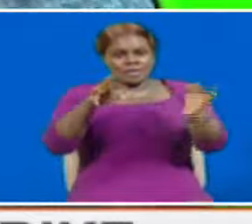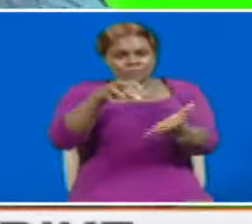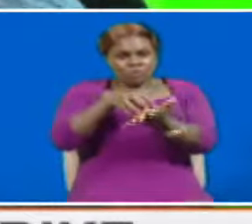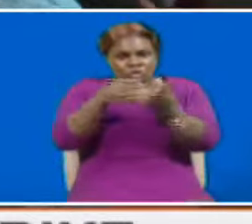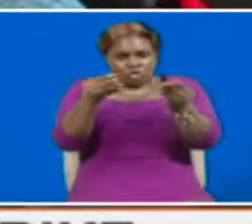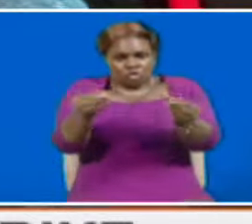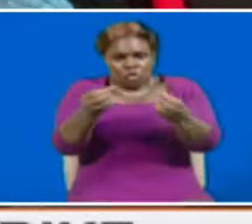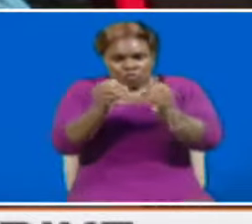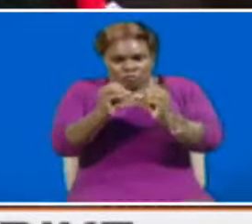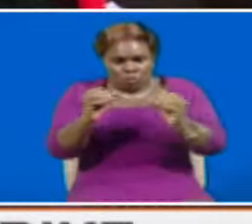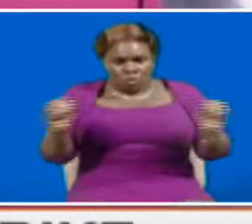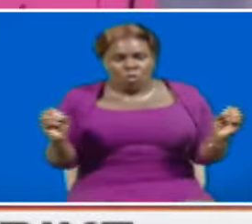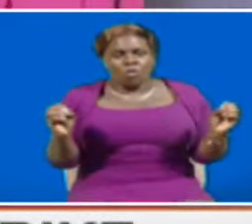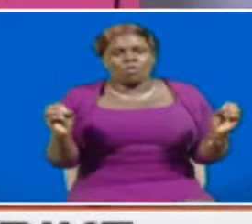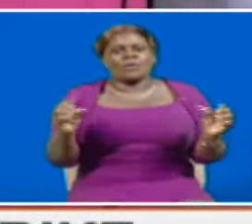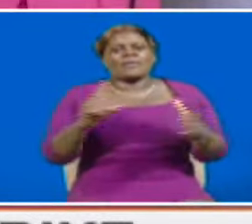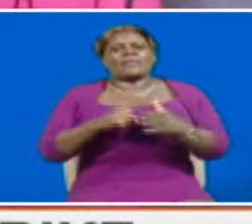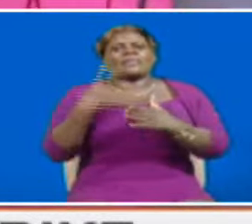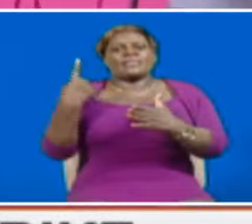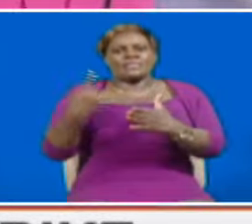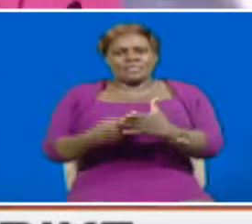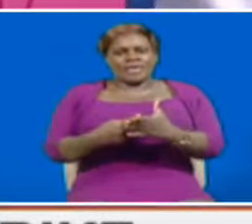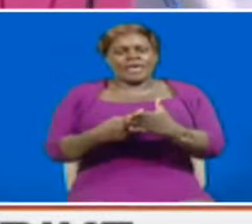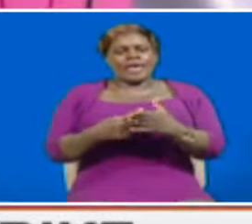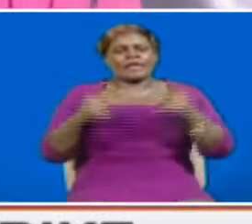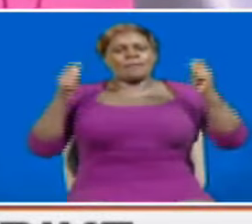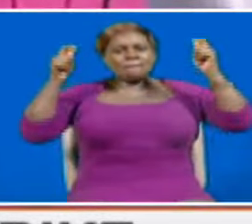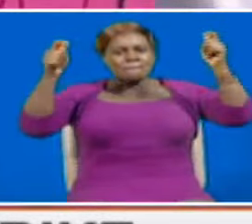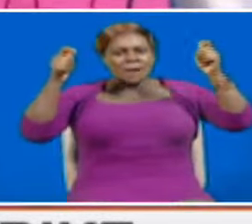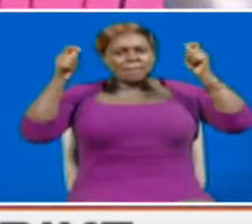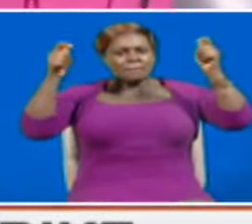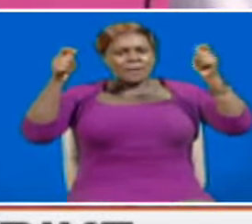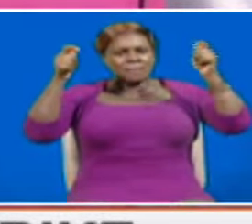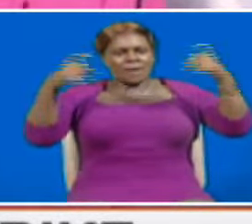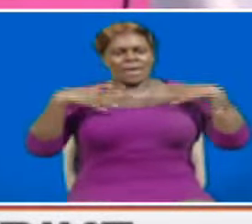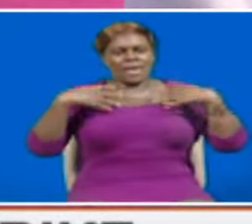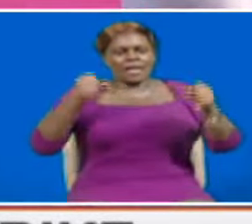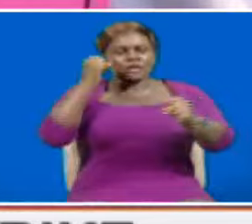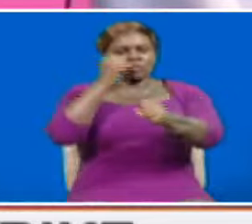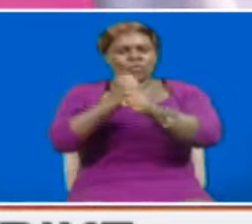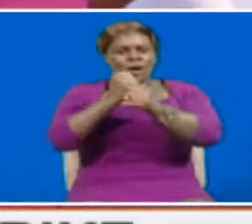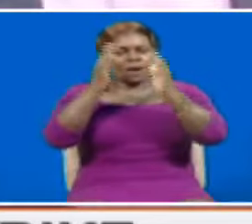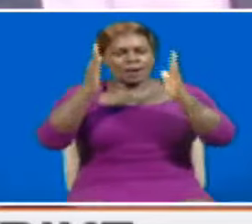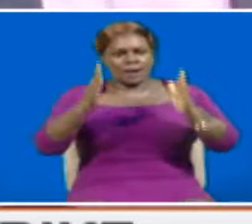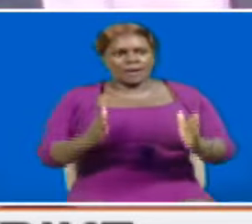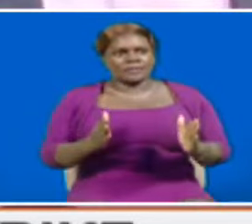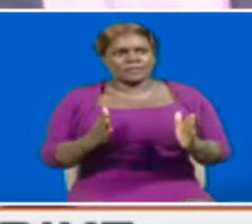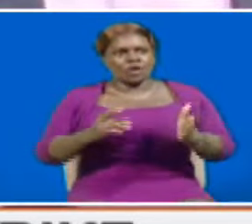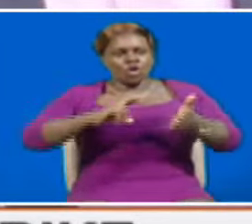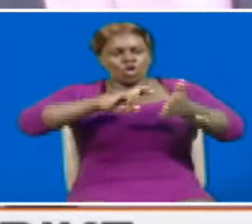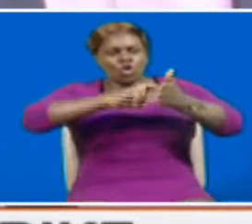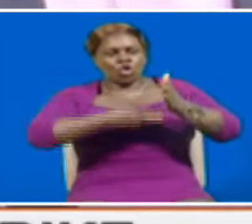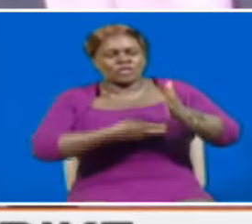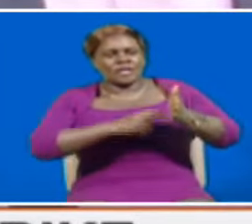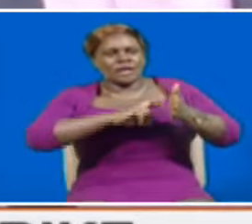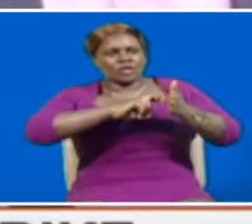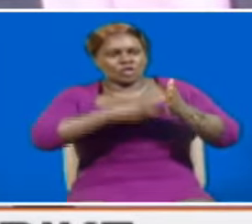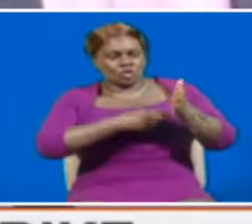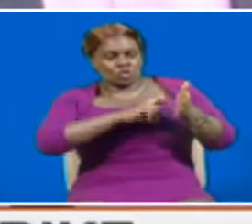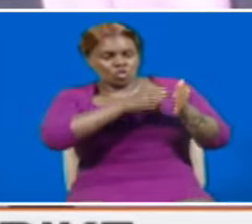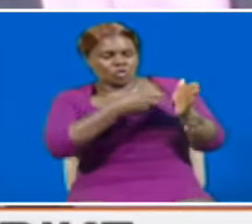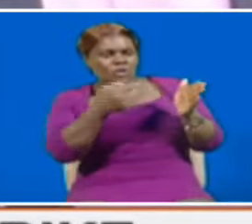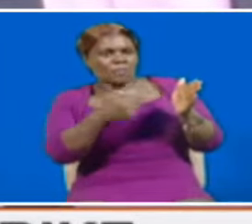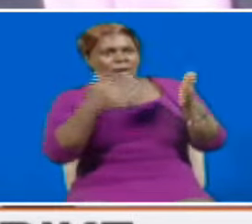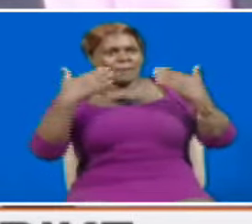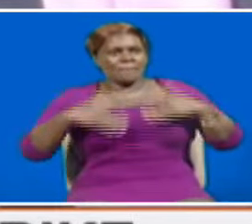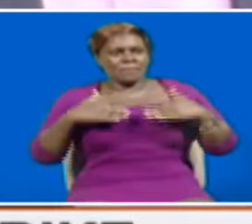not met by the end of the week, then they will down their tools. Healthcare workers, they have been on contract, and the contracts keep